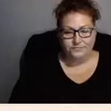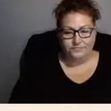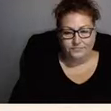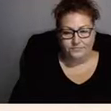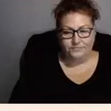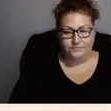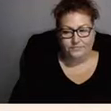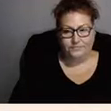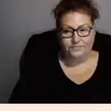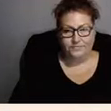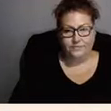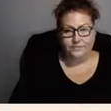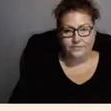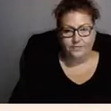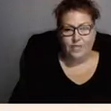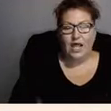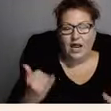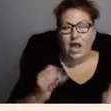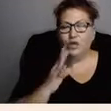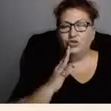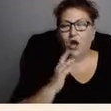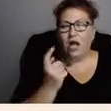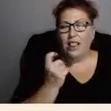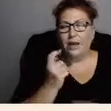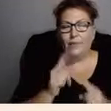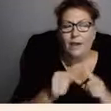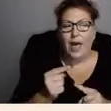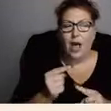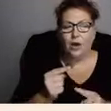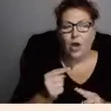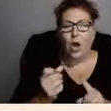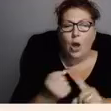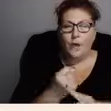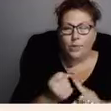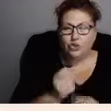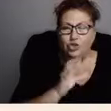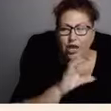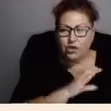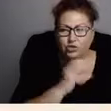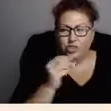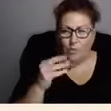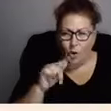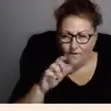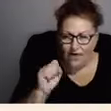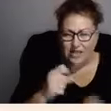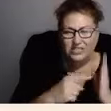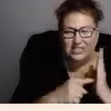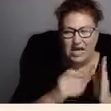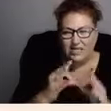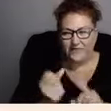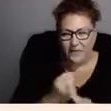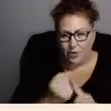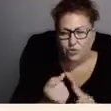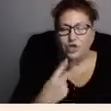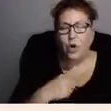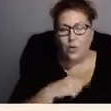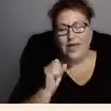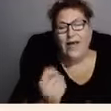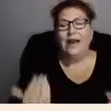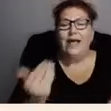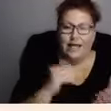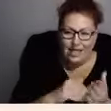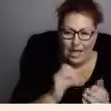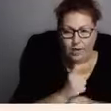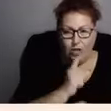Now we're going to talk a little bit about abuser characteristics and profiles and signs of abuse. So we can, again, make sure we